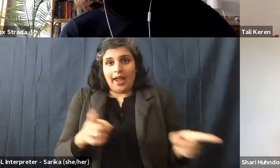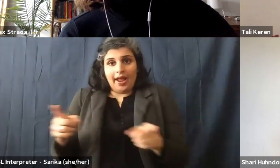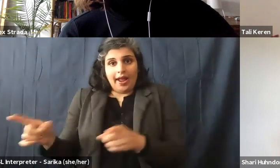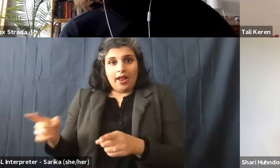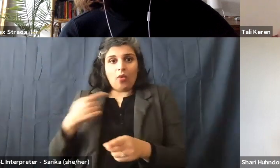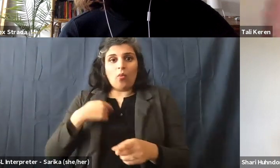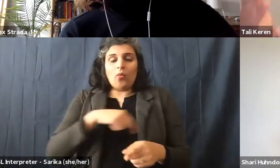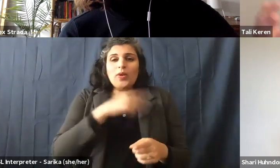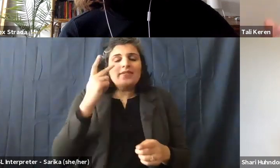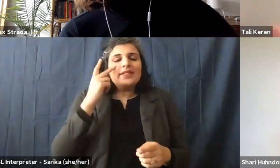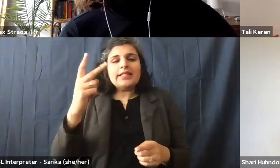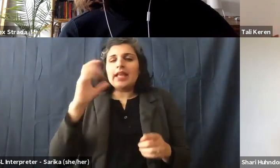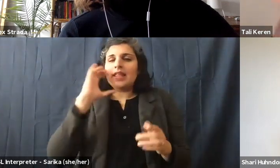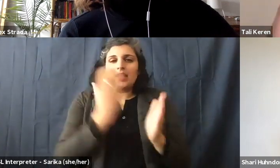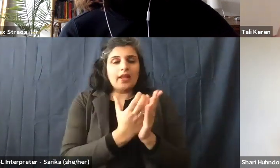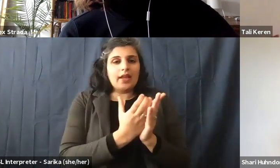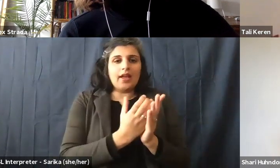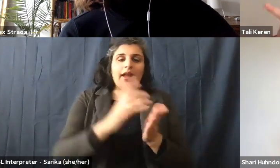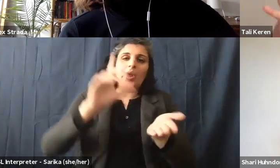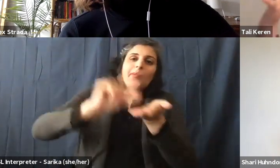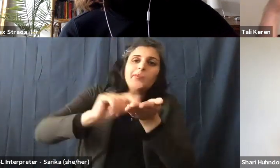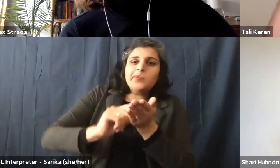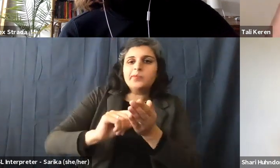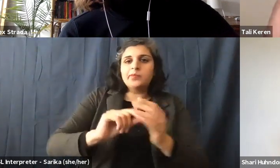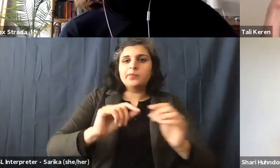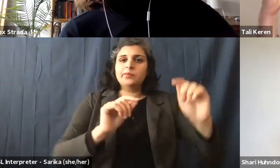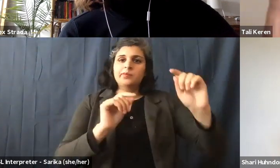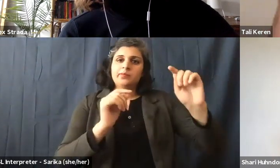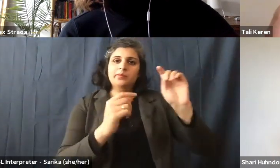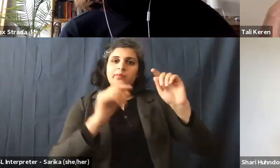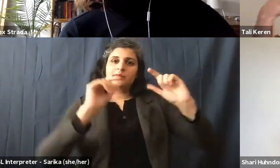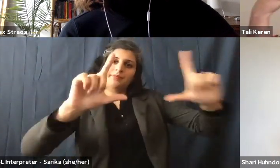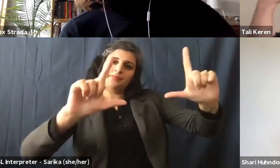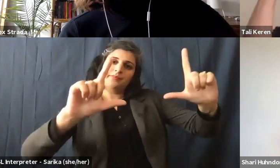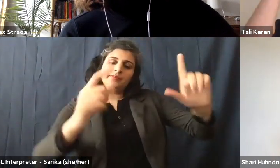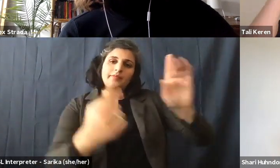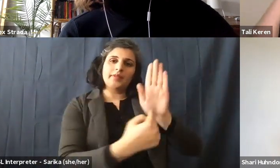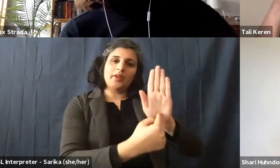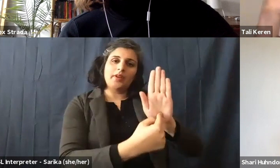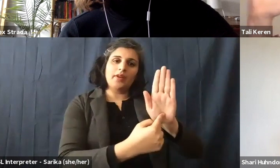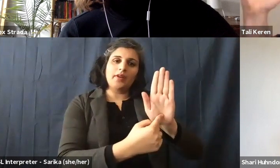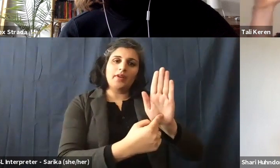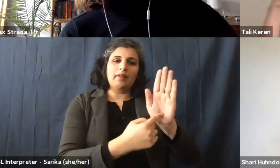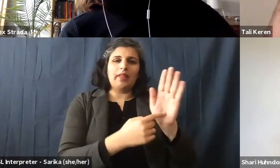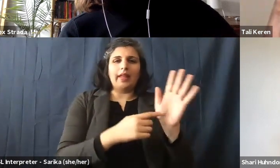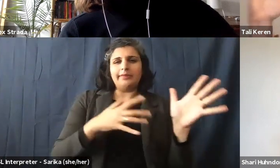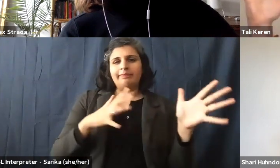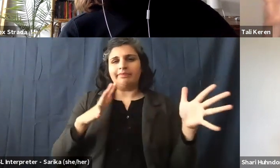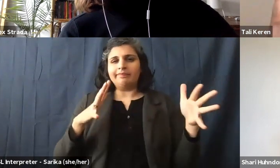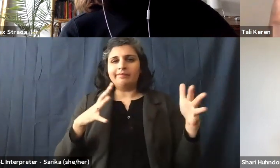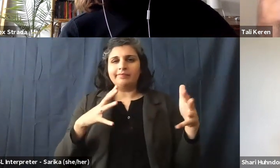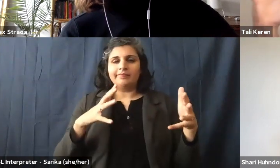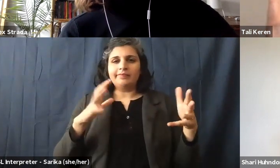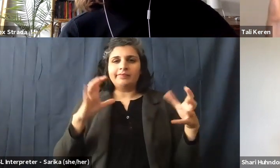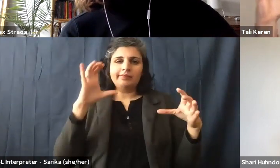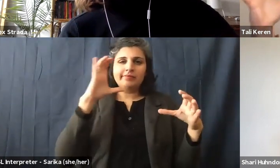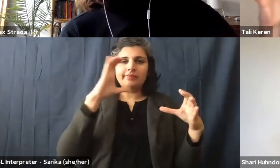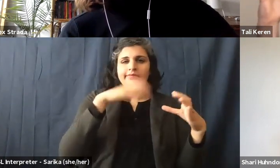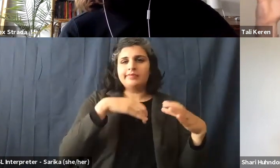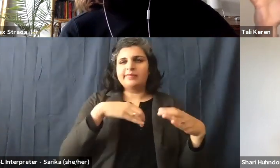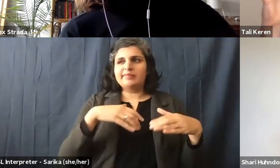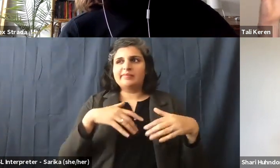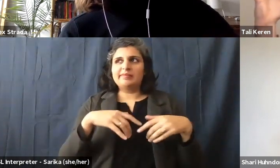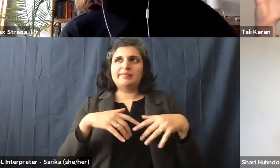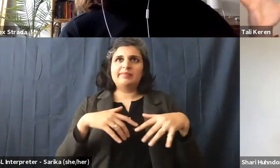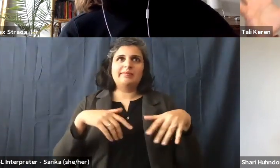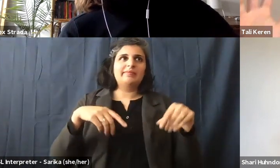images in the newspaper clips. They're always kind of these, you know, eerie, weird, like almost sci